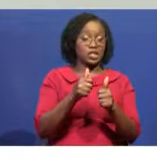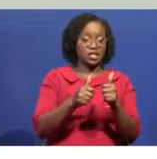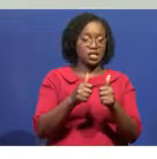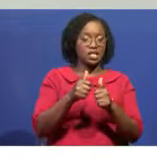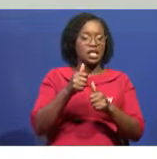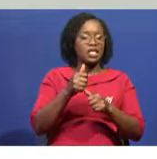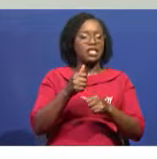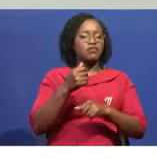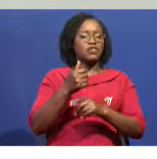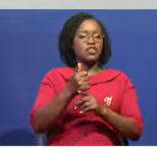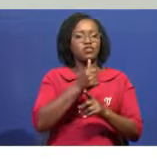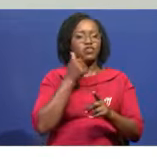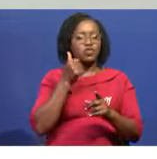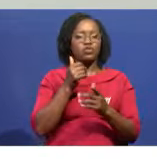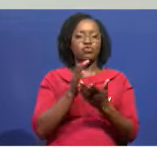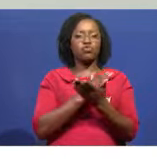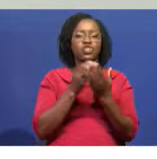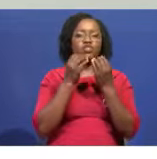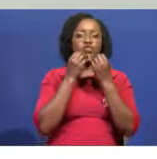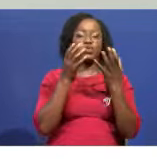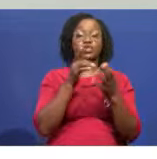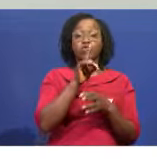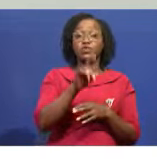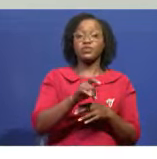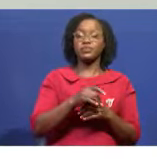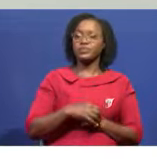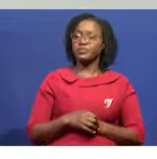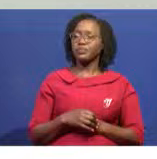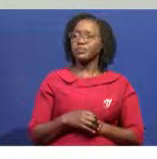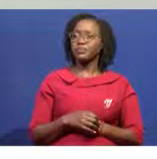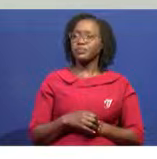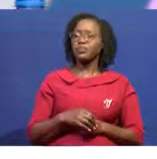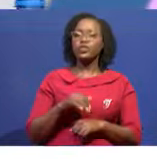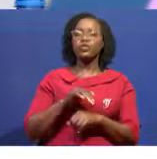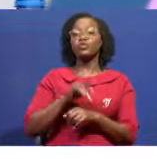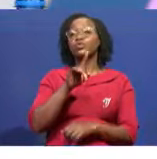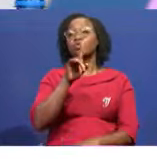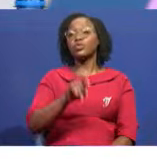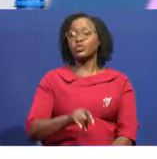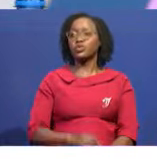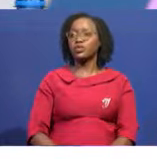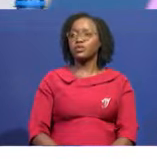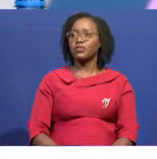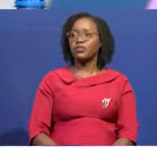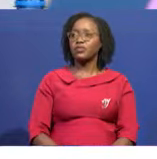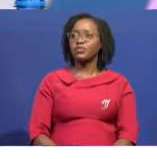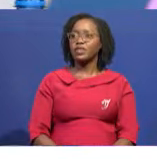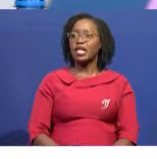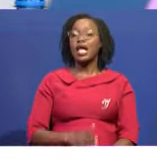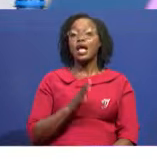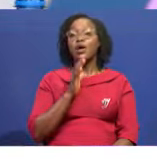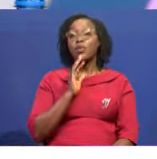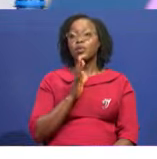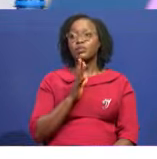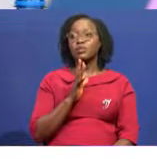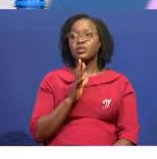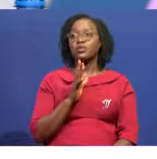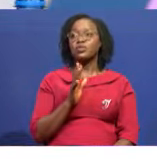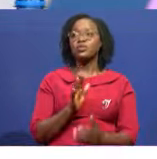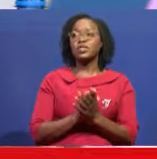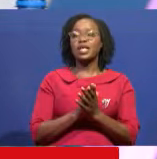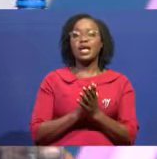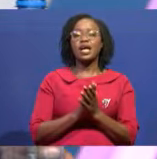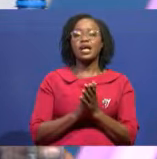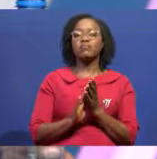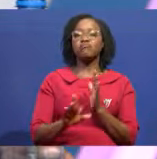refusing to pay, to give out those information. Yes, that's a very good question. Actually, we are speaking to the enforcement